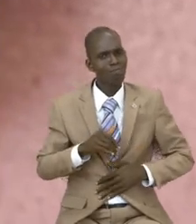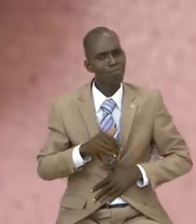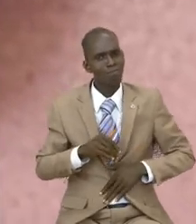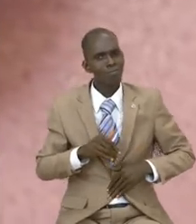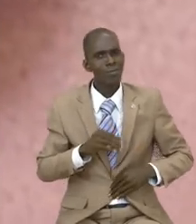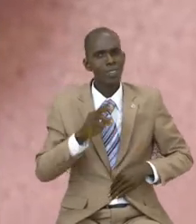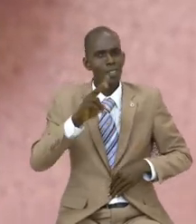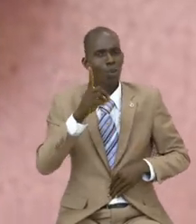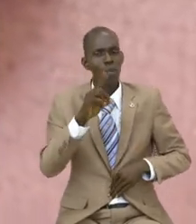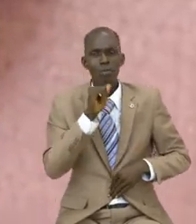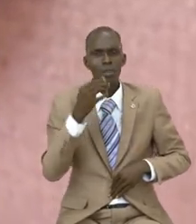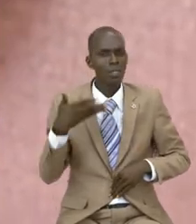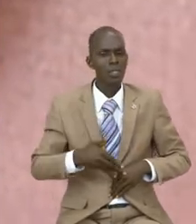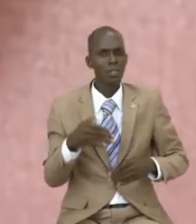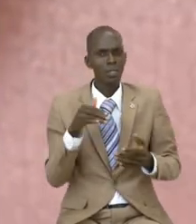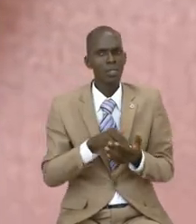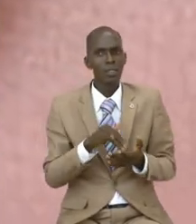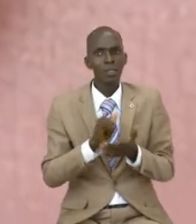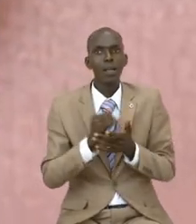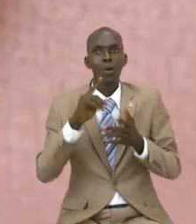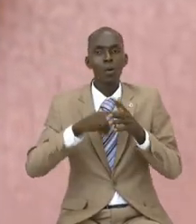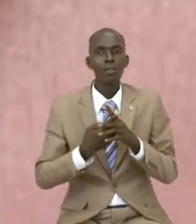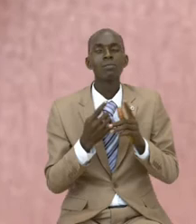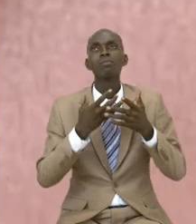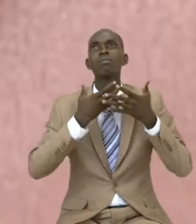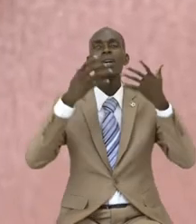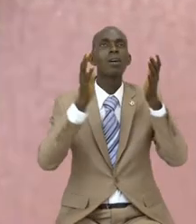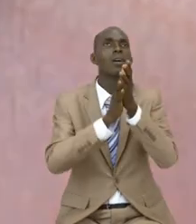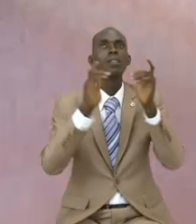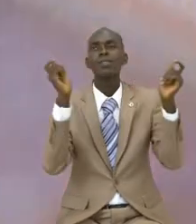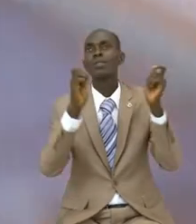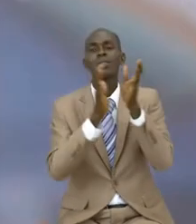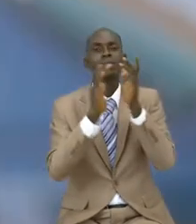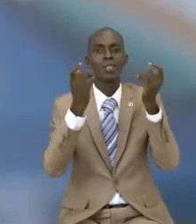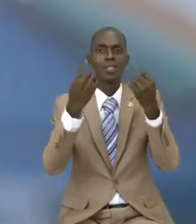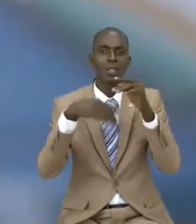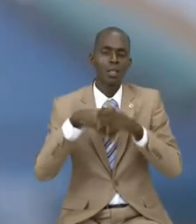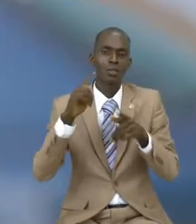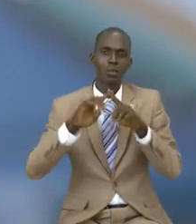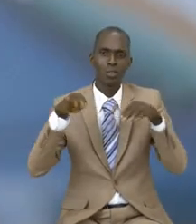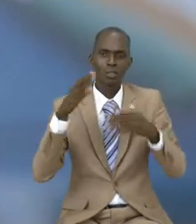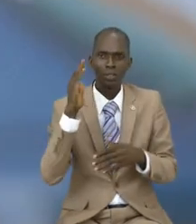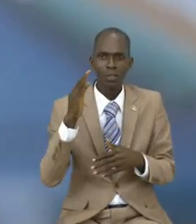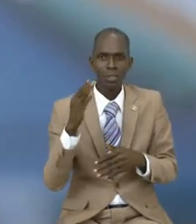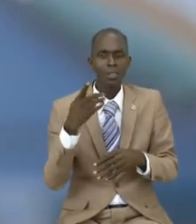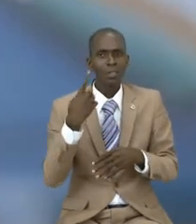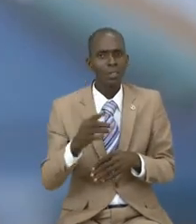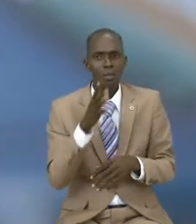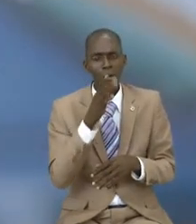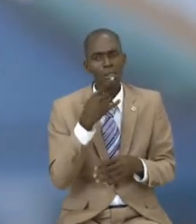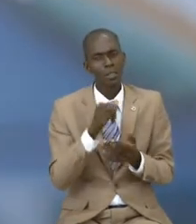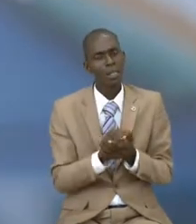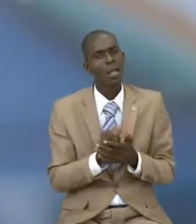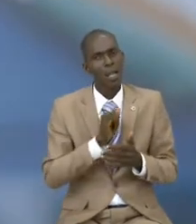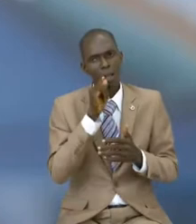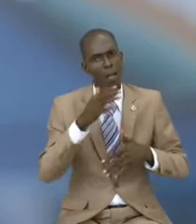was not there. That was when I started shouting hallelujah and I went downstairs to give the testimony. Then my mom was like, blessing. Ah, I'm so happy for it. Then I